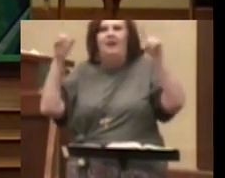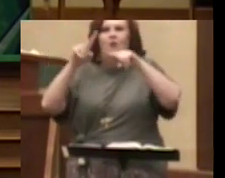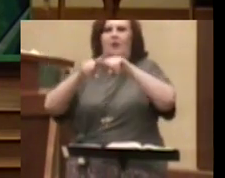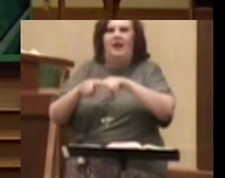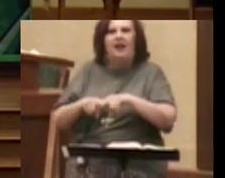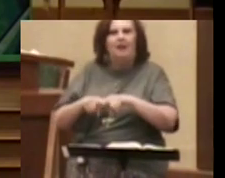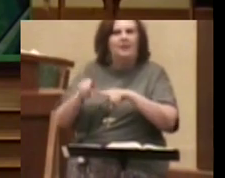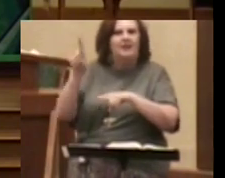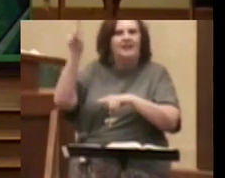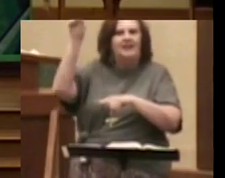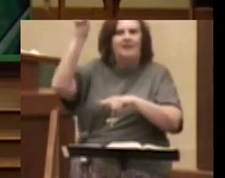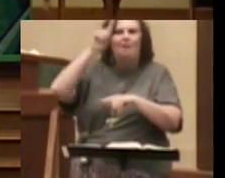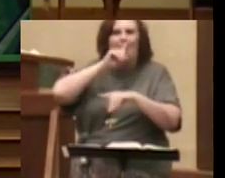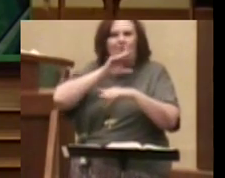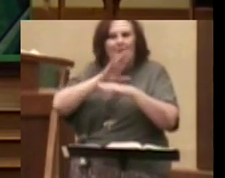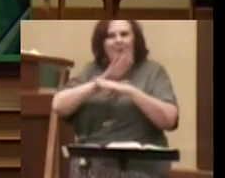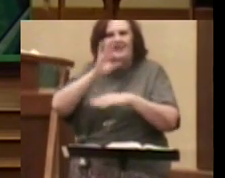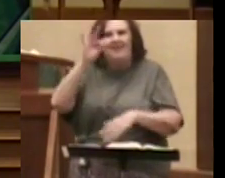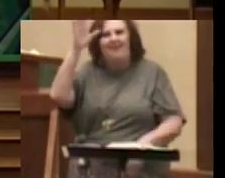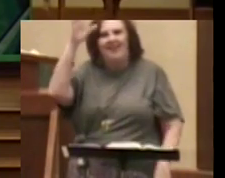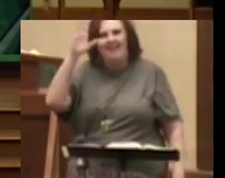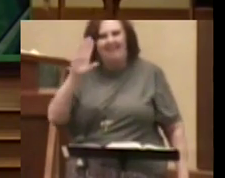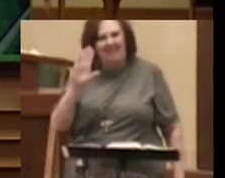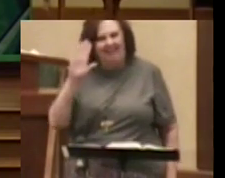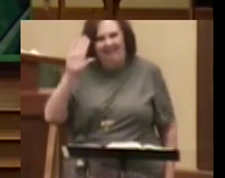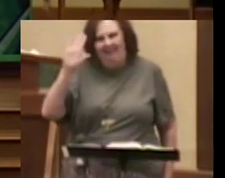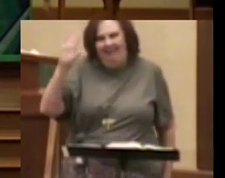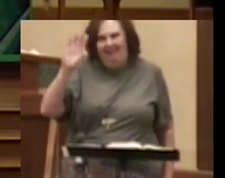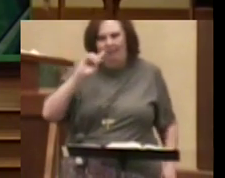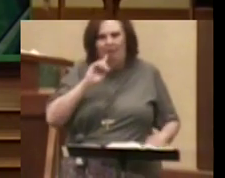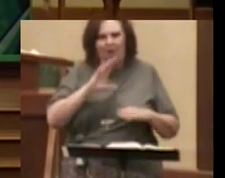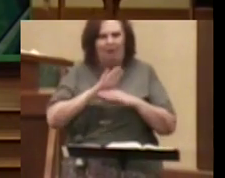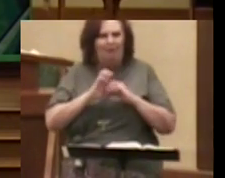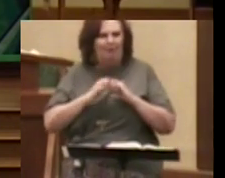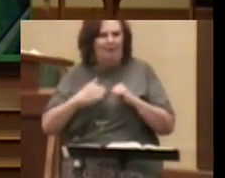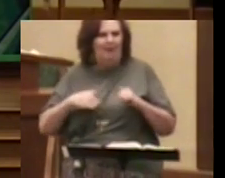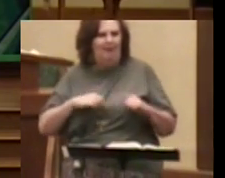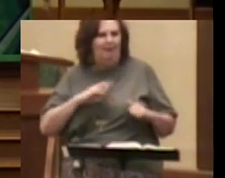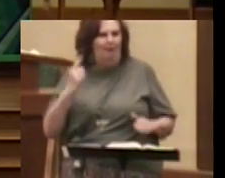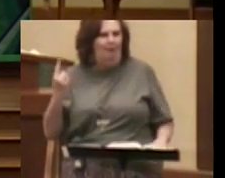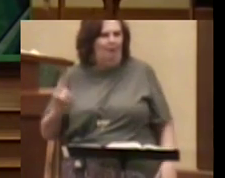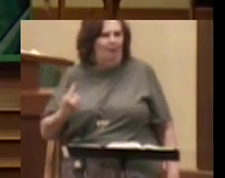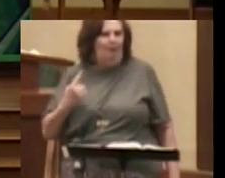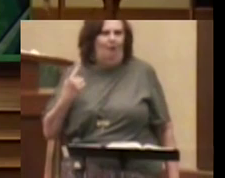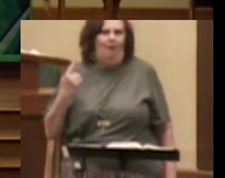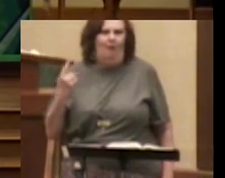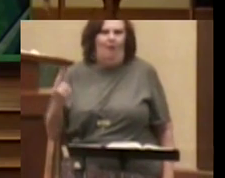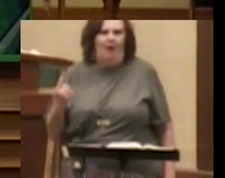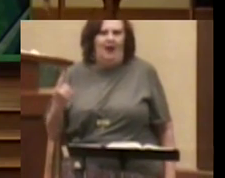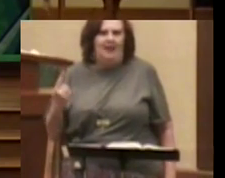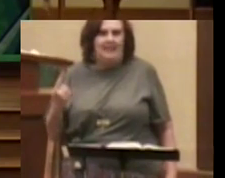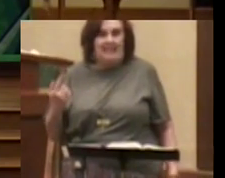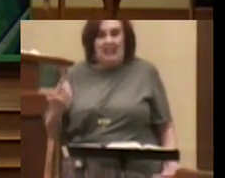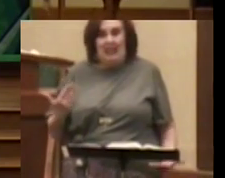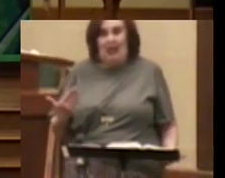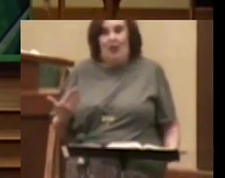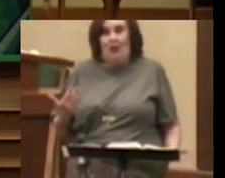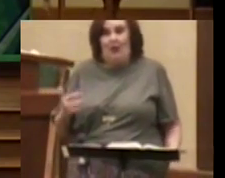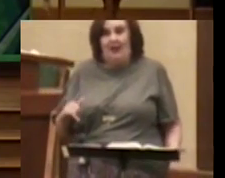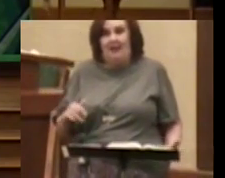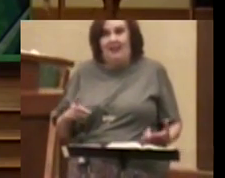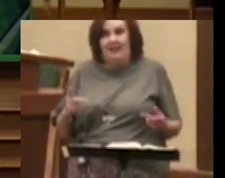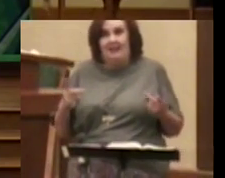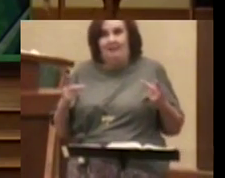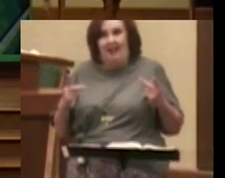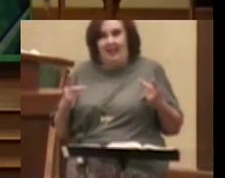promises of God. Yes, those promises are with us always. But here in the shelter of this place,